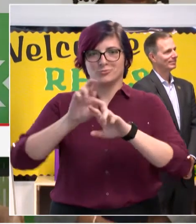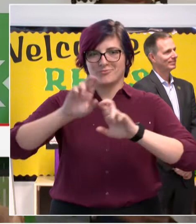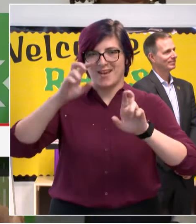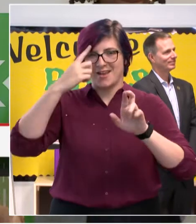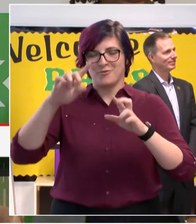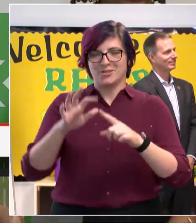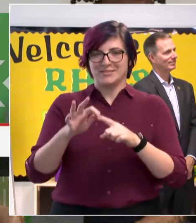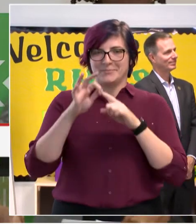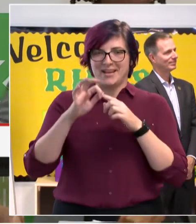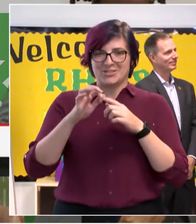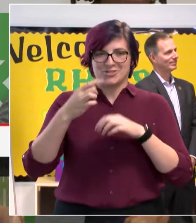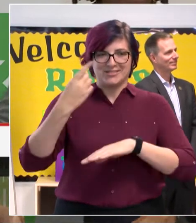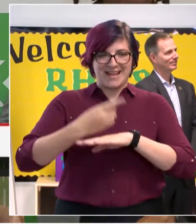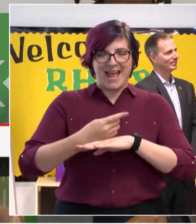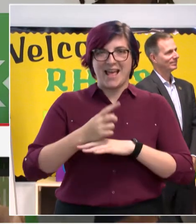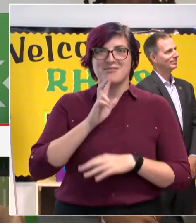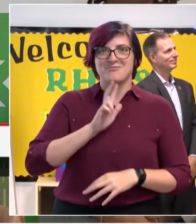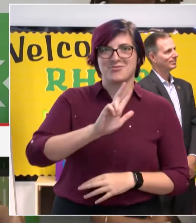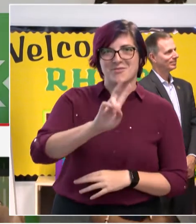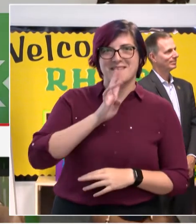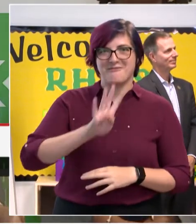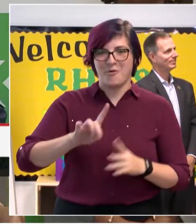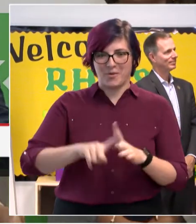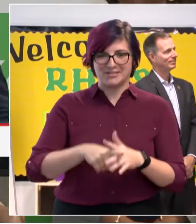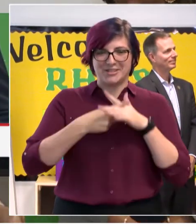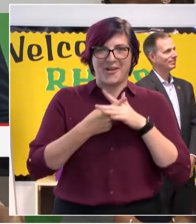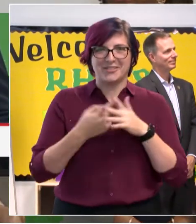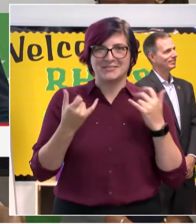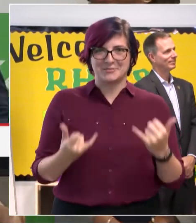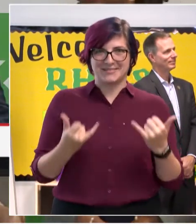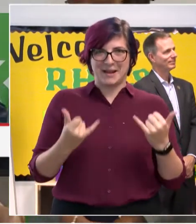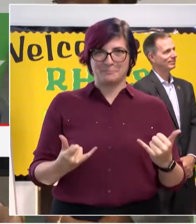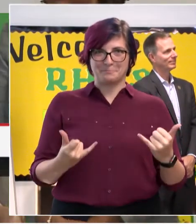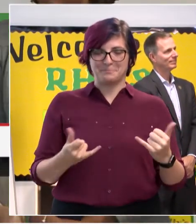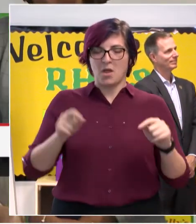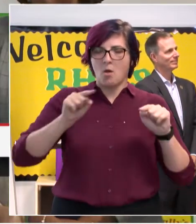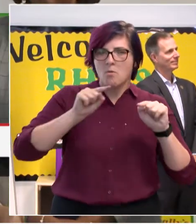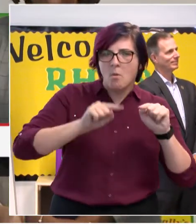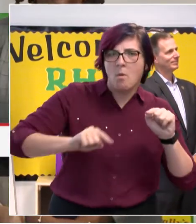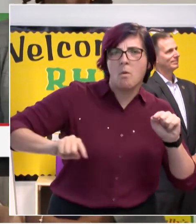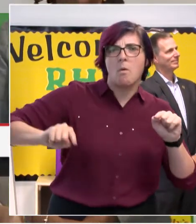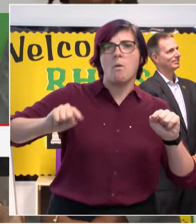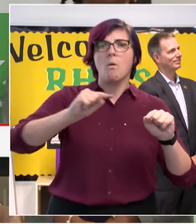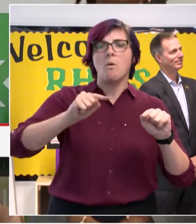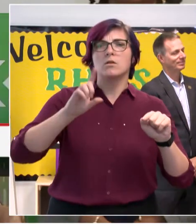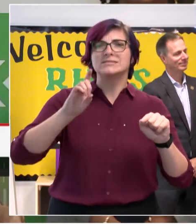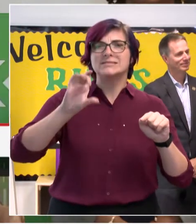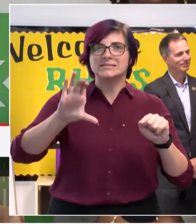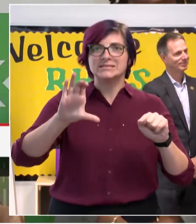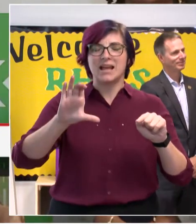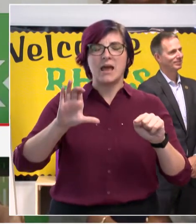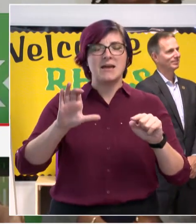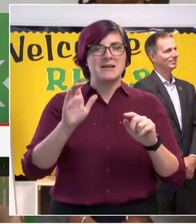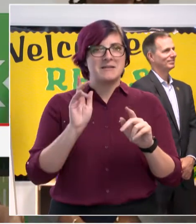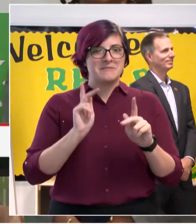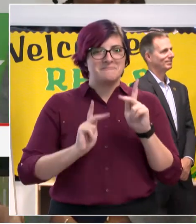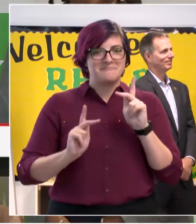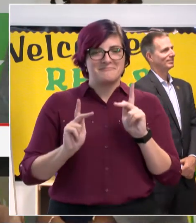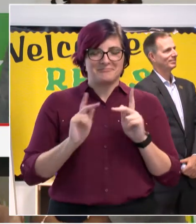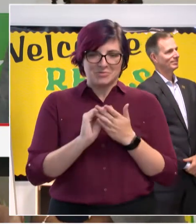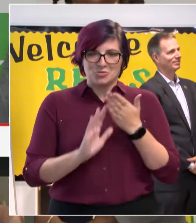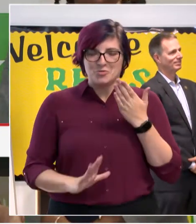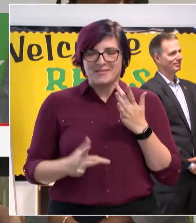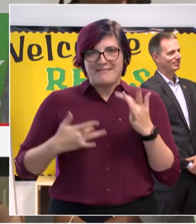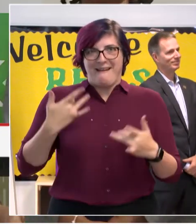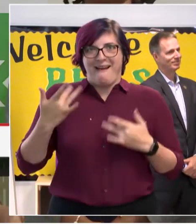we bring our 3-year-olds and 4-year-olds in. And I can tell you across the district, there are bubbling faces and students that are